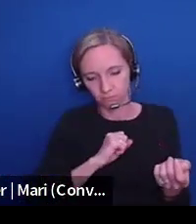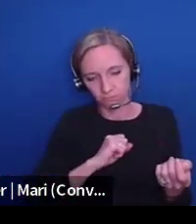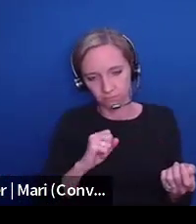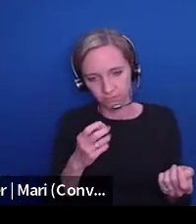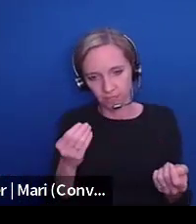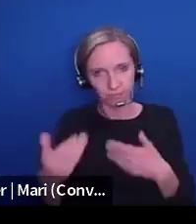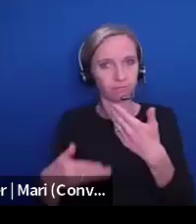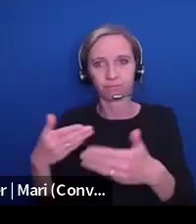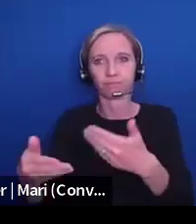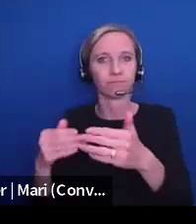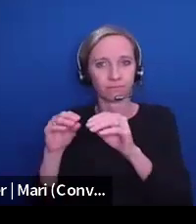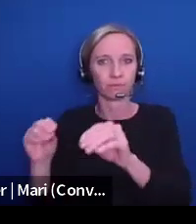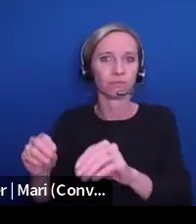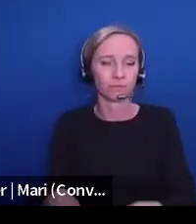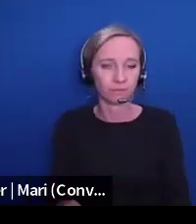and move forward.